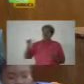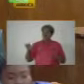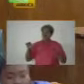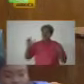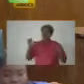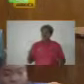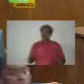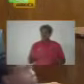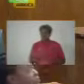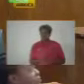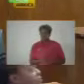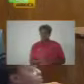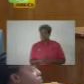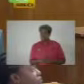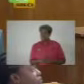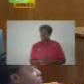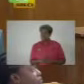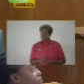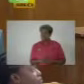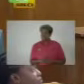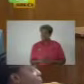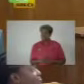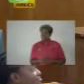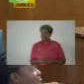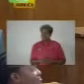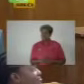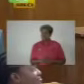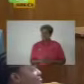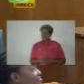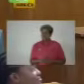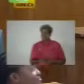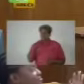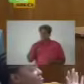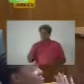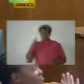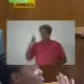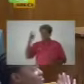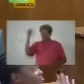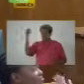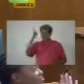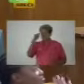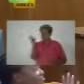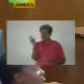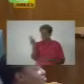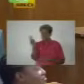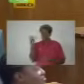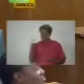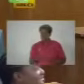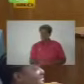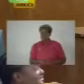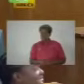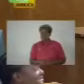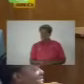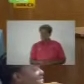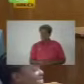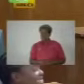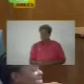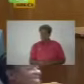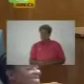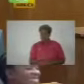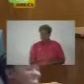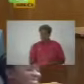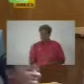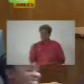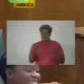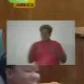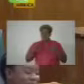activities. Yes, they told me they were had to leave for two. So, when you